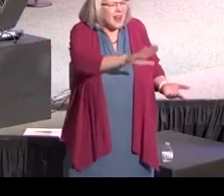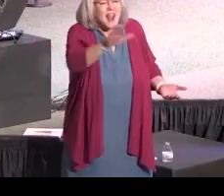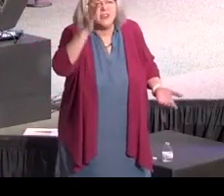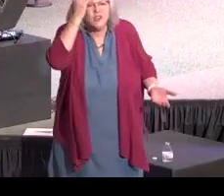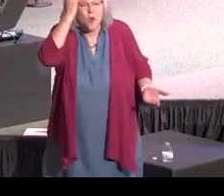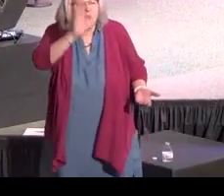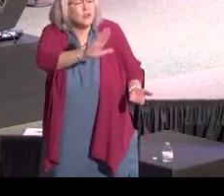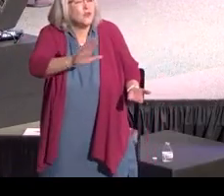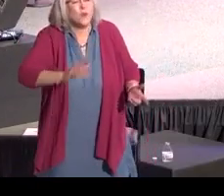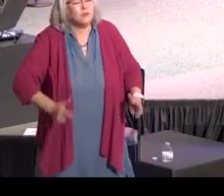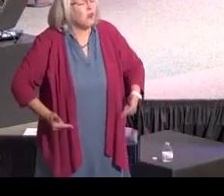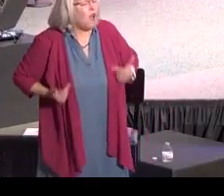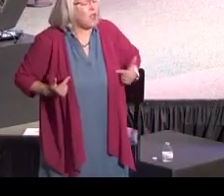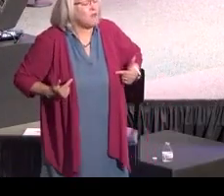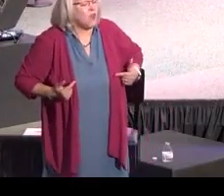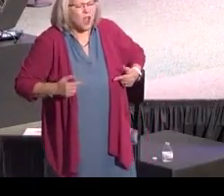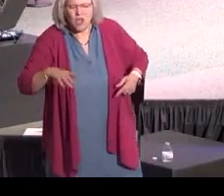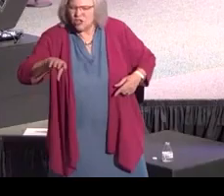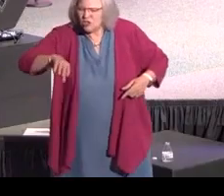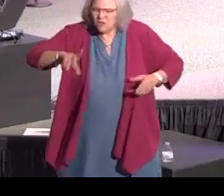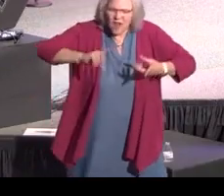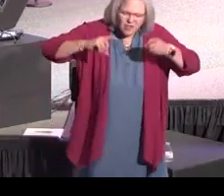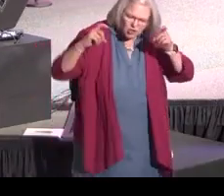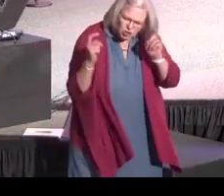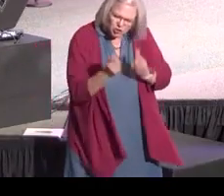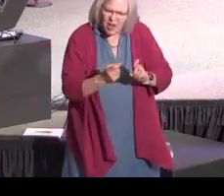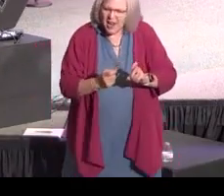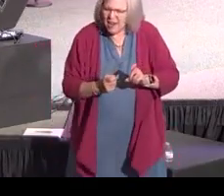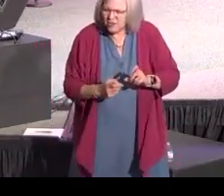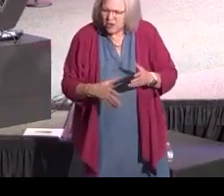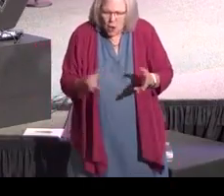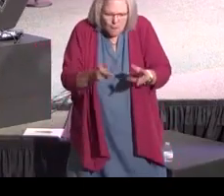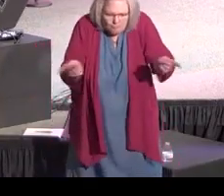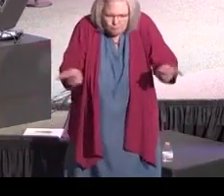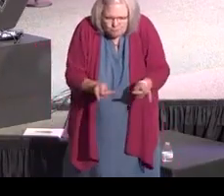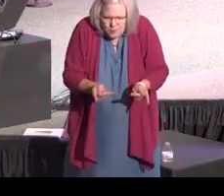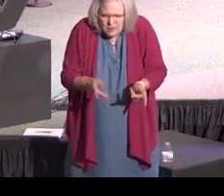detours. You've been rerouted to places you thought you'd never go.